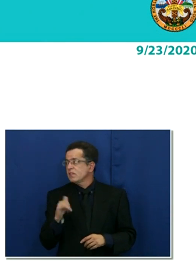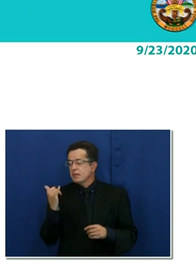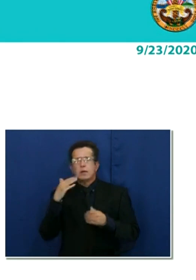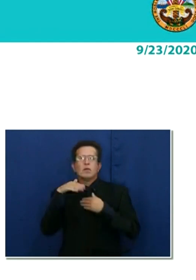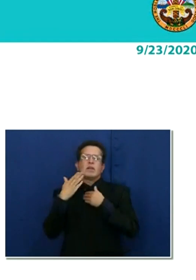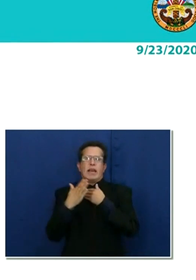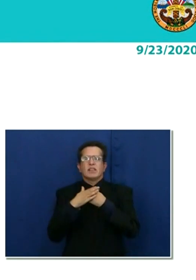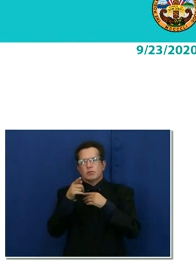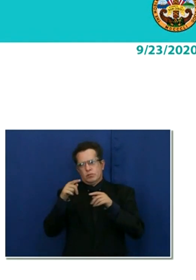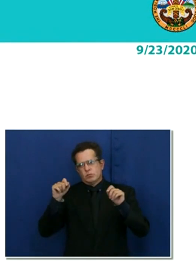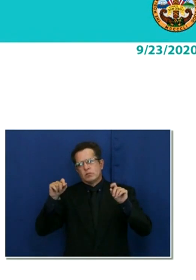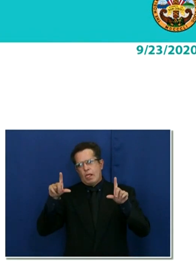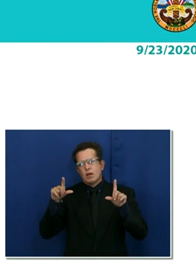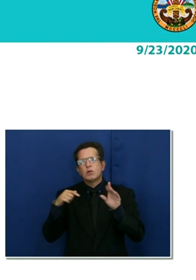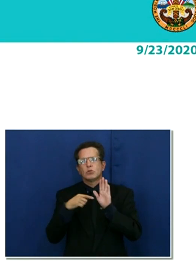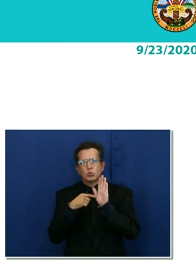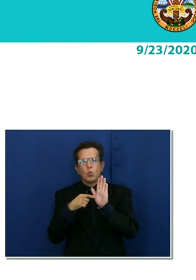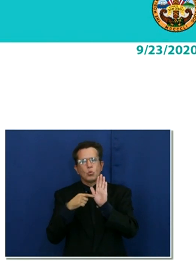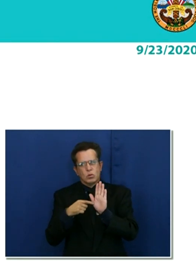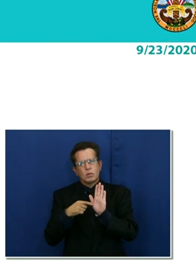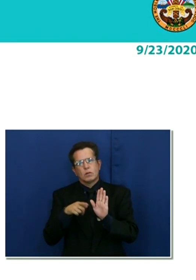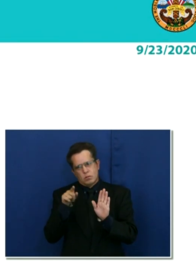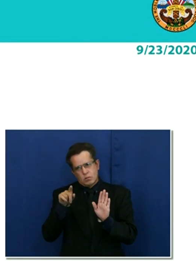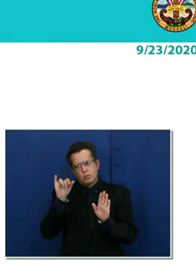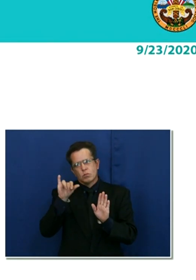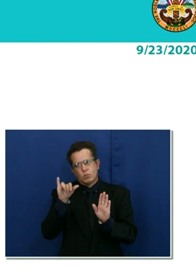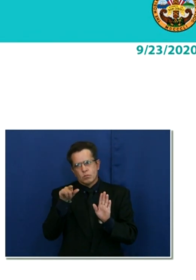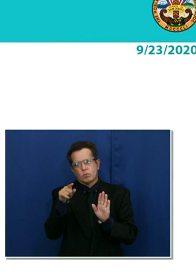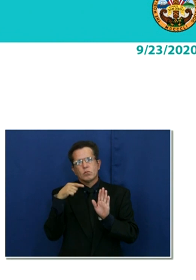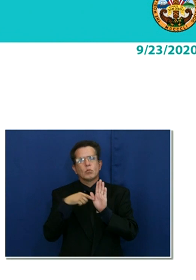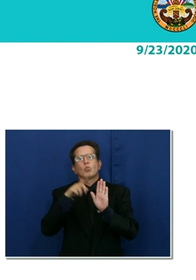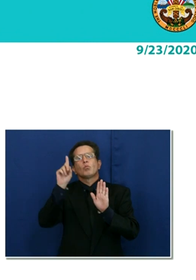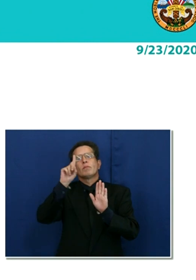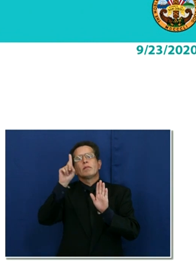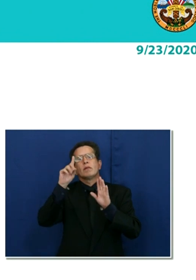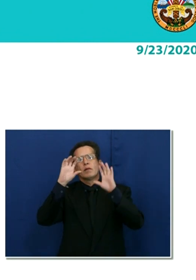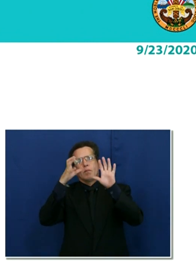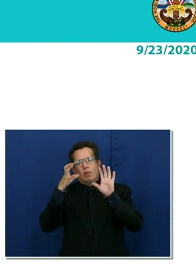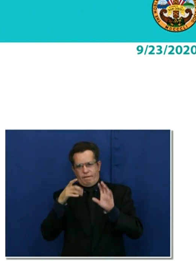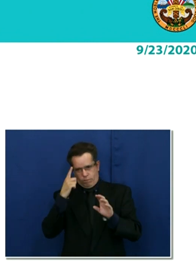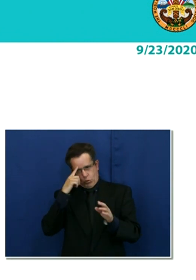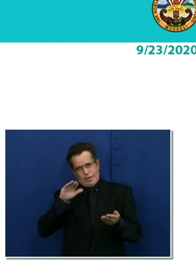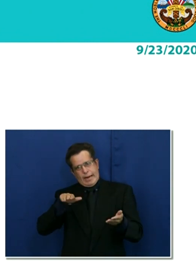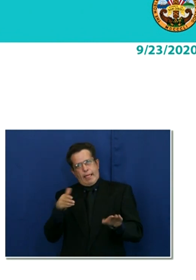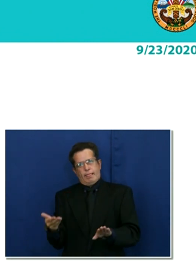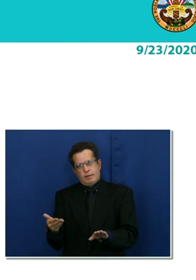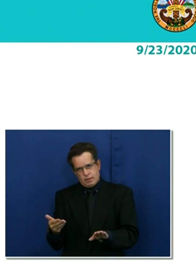slide, it speaks to further information on the demographics related to deaths.